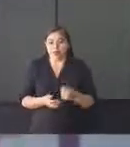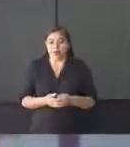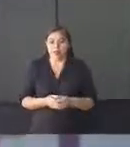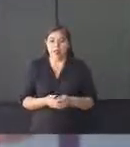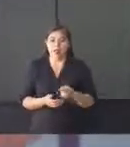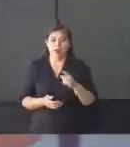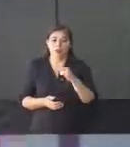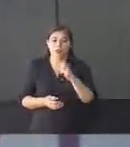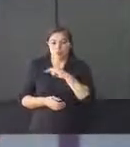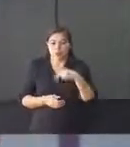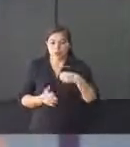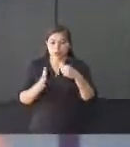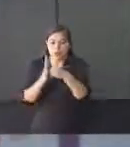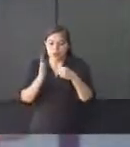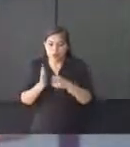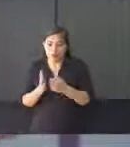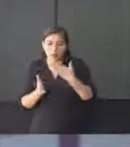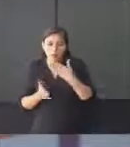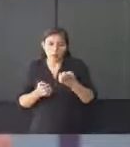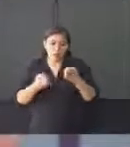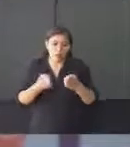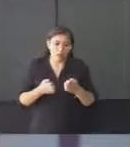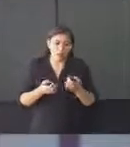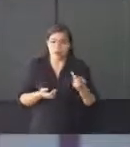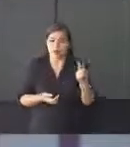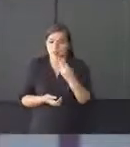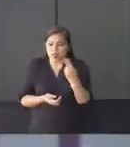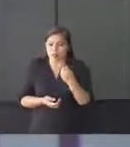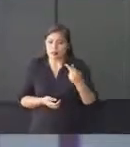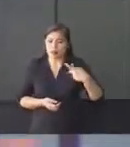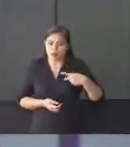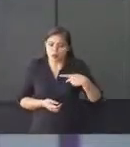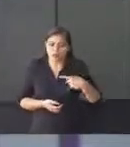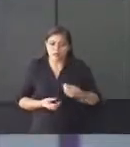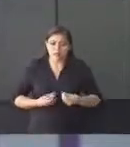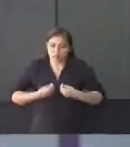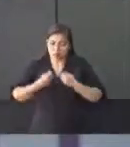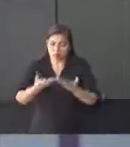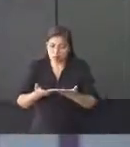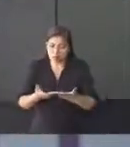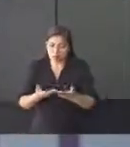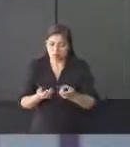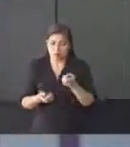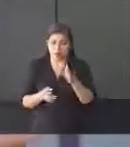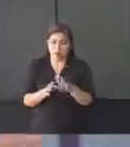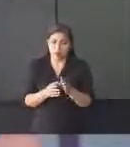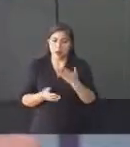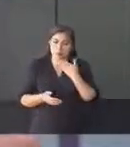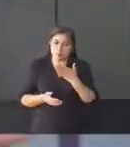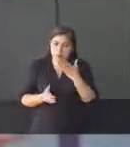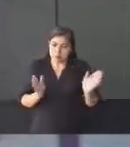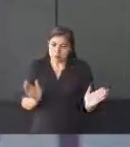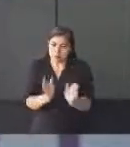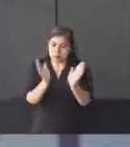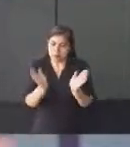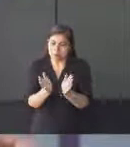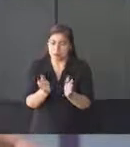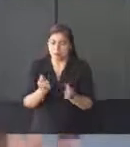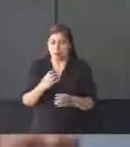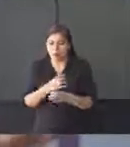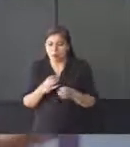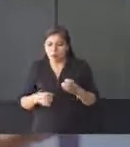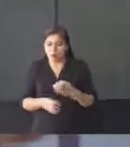population along with Japan. Our welfare system needs these people to pay their fees, needs production